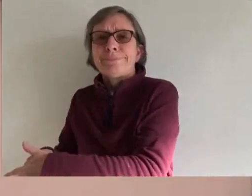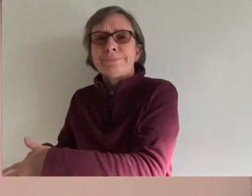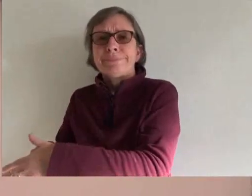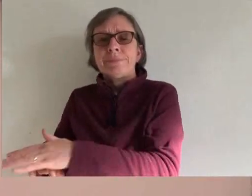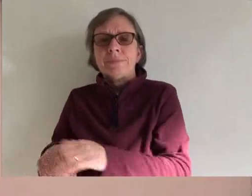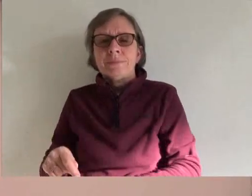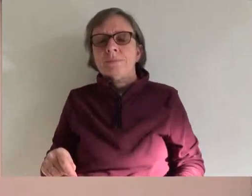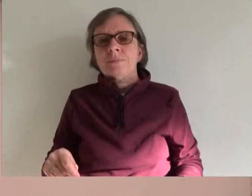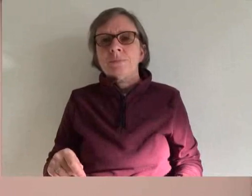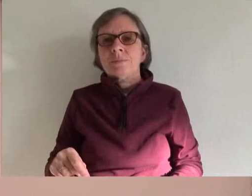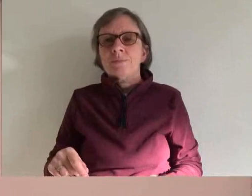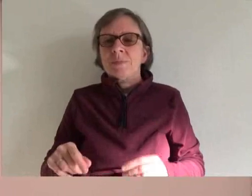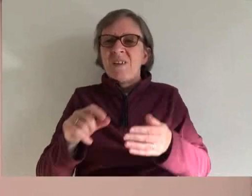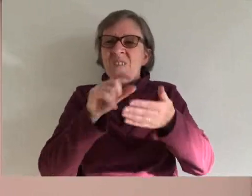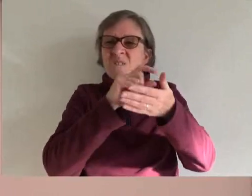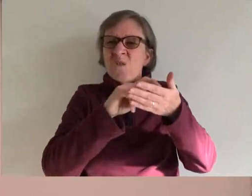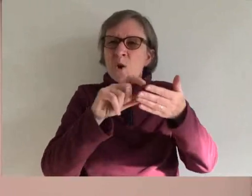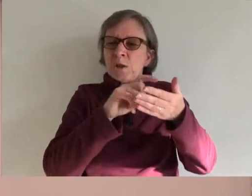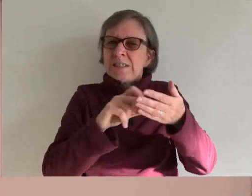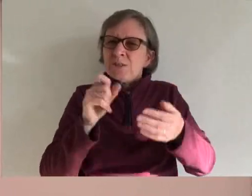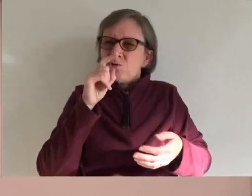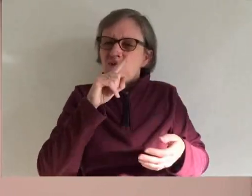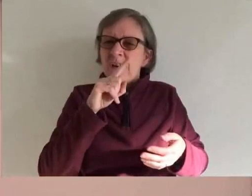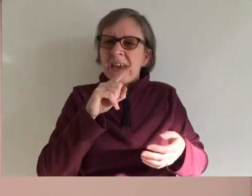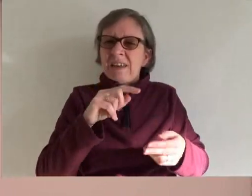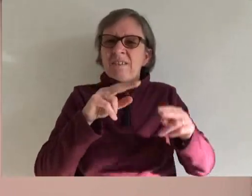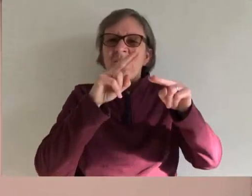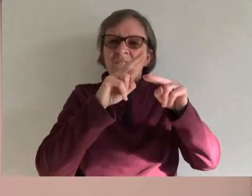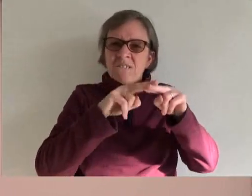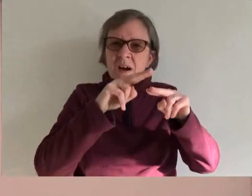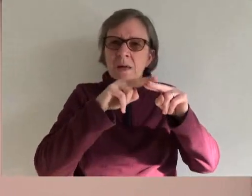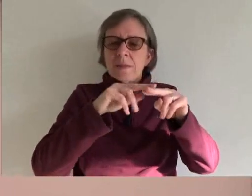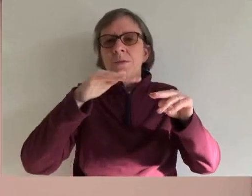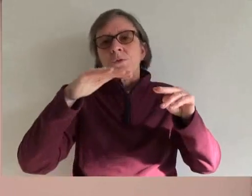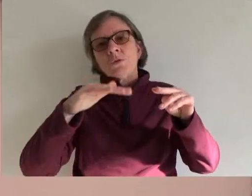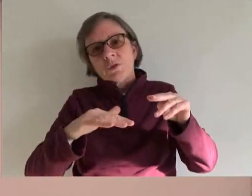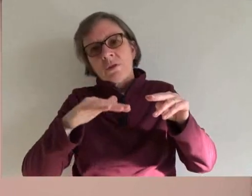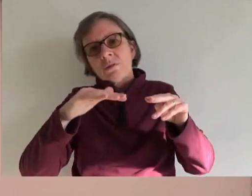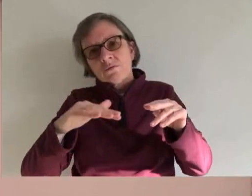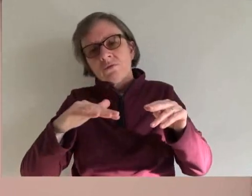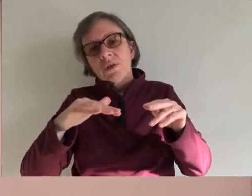verses themselves seem a bit strange. It talks about fathers and children. And